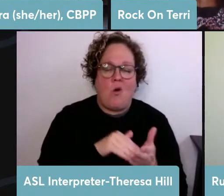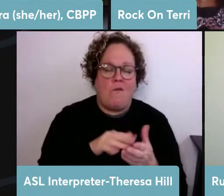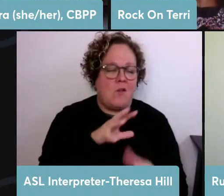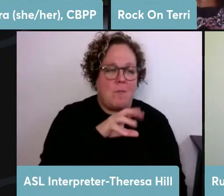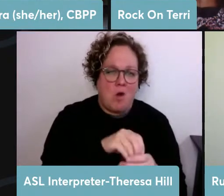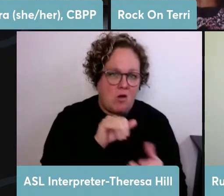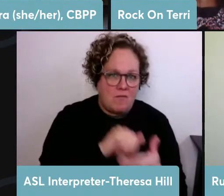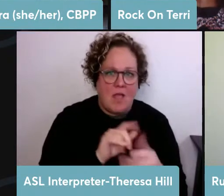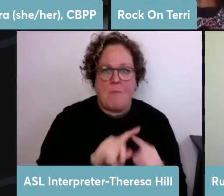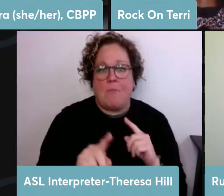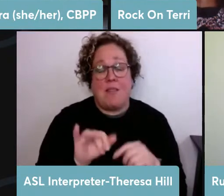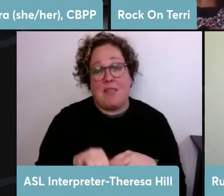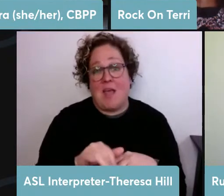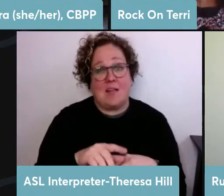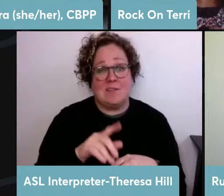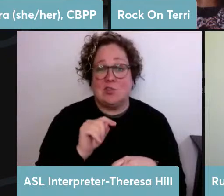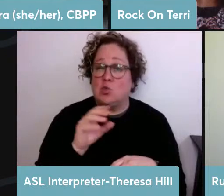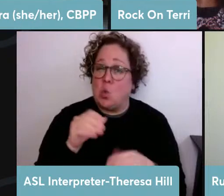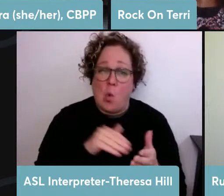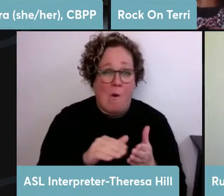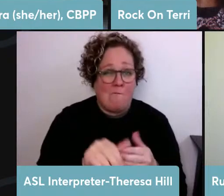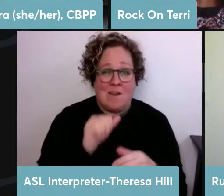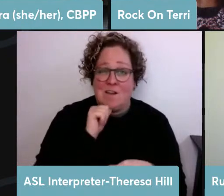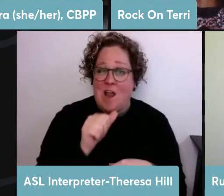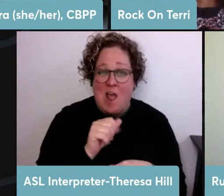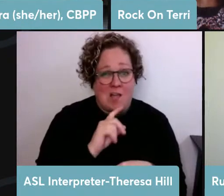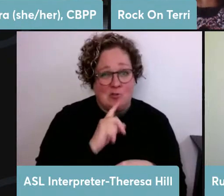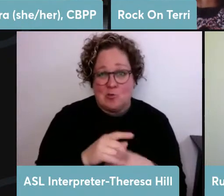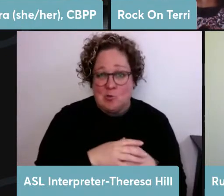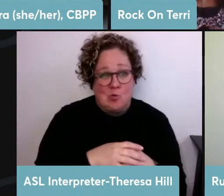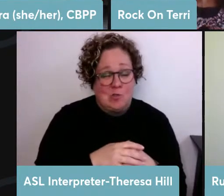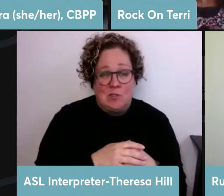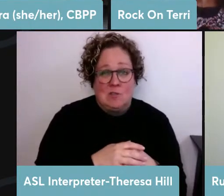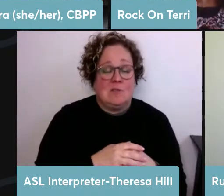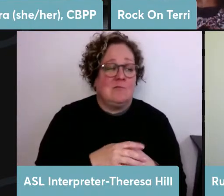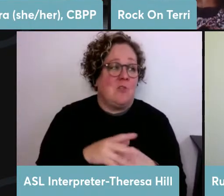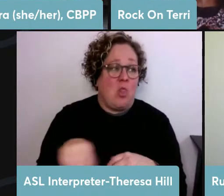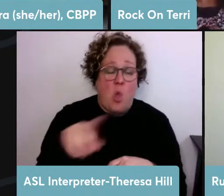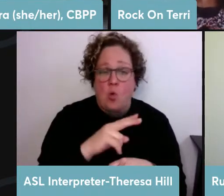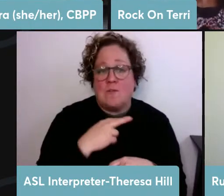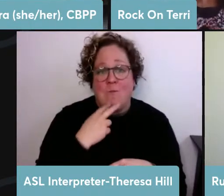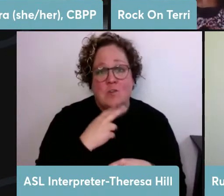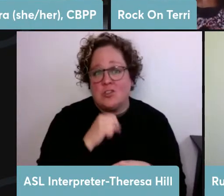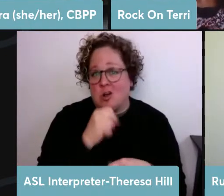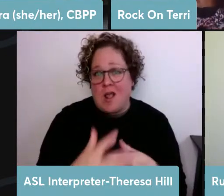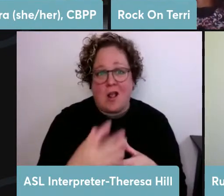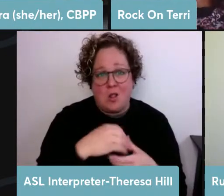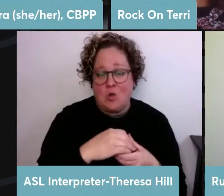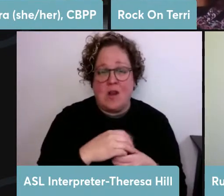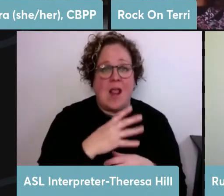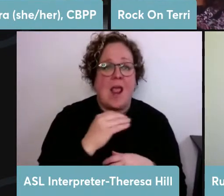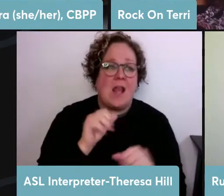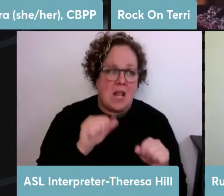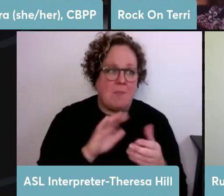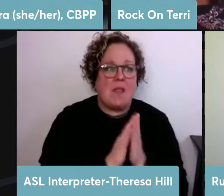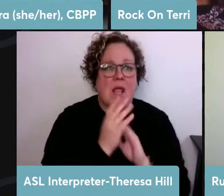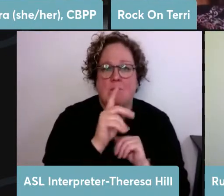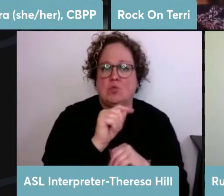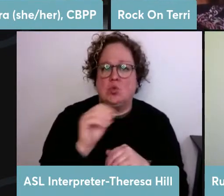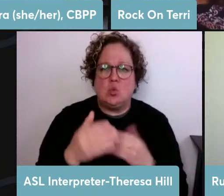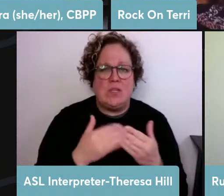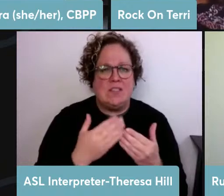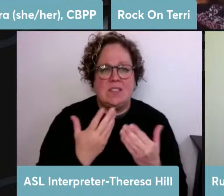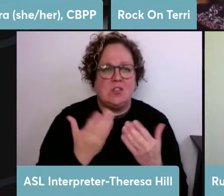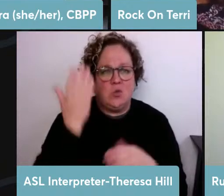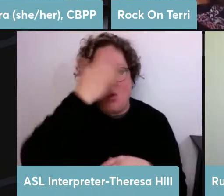not the case, that those voices, you know, aren't included, and it can be too easy to overlook them.